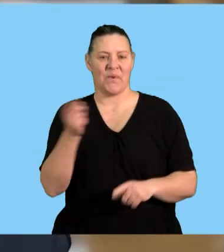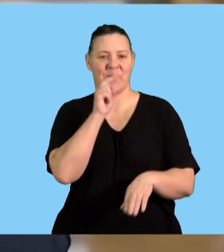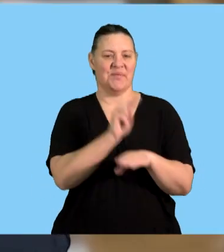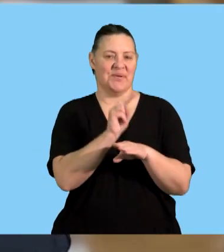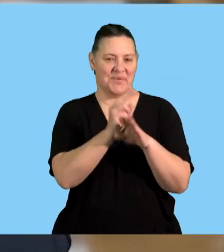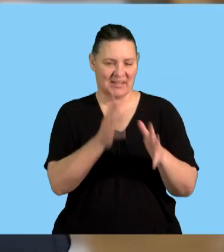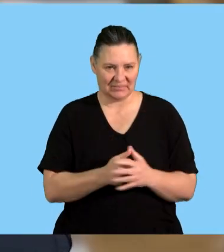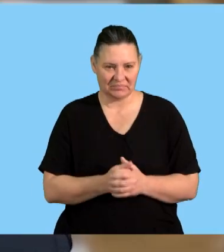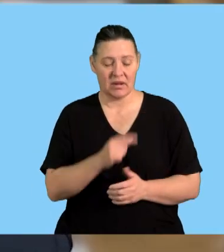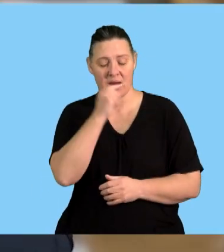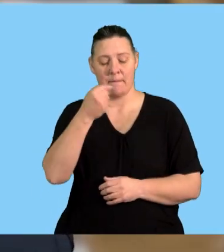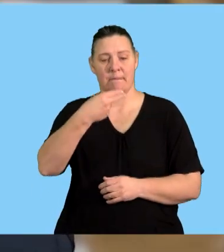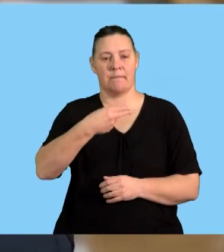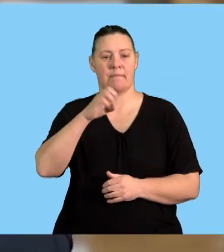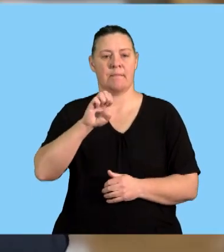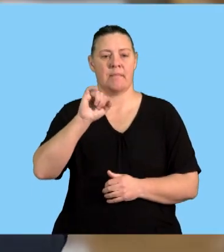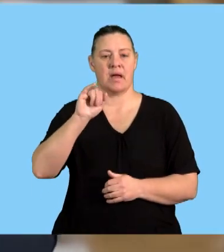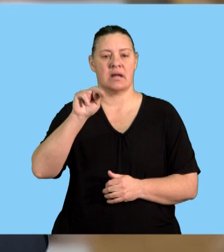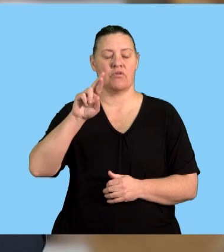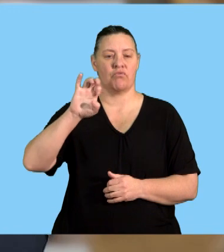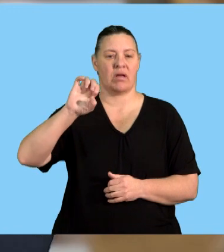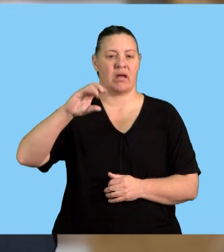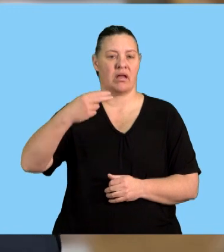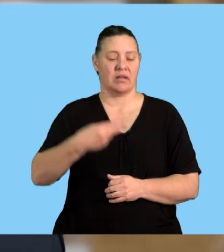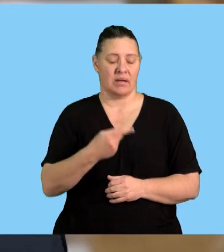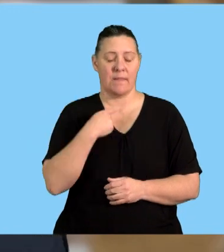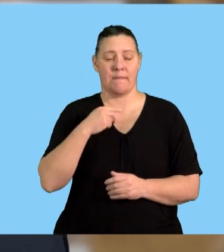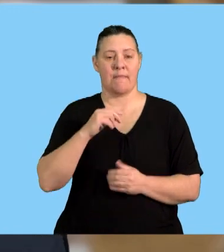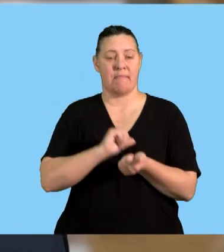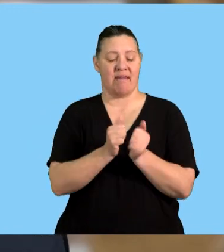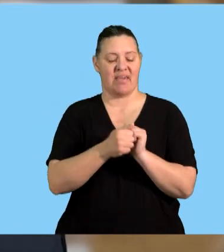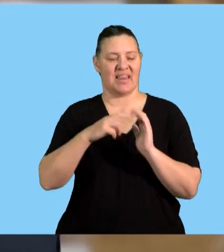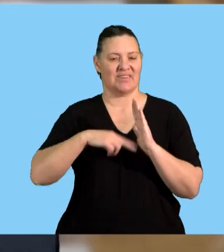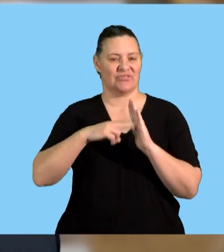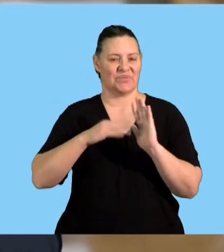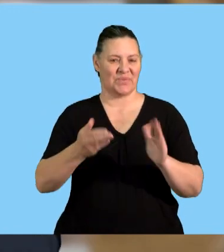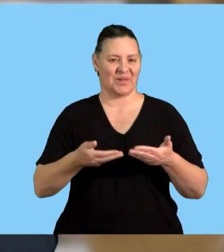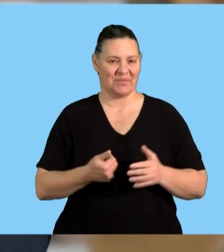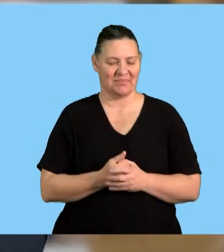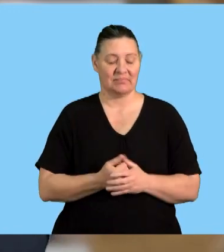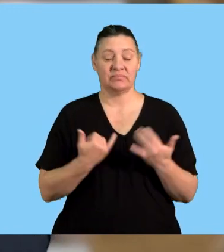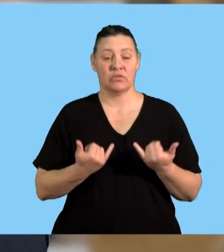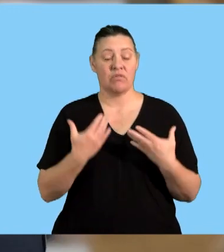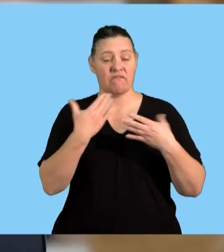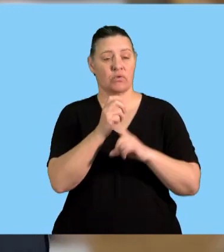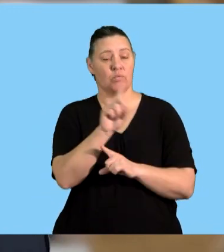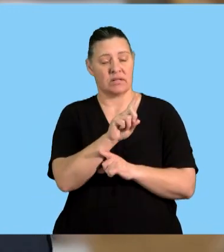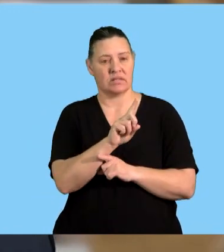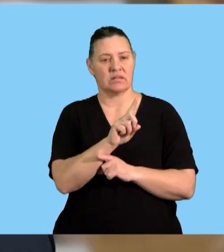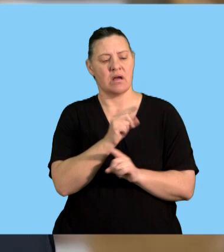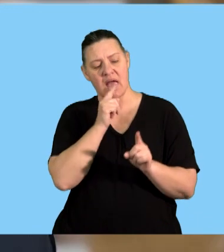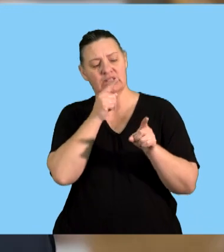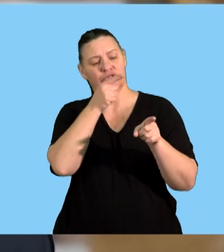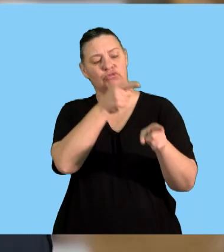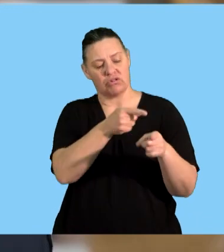to all our viewers out there. My name is Heinrich Neetling and welcome to Mathematical Literacy. In today's lesson, we'll focus on instruction